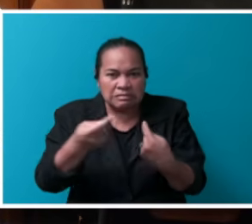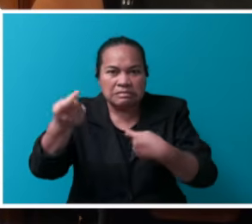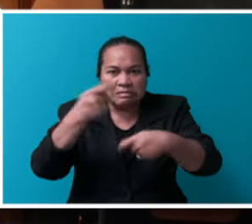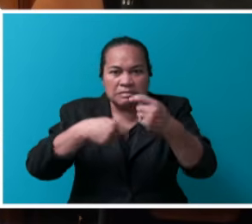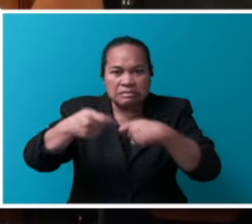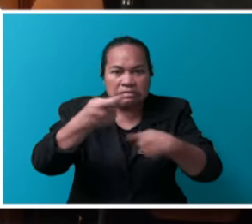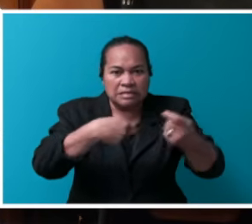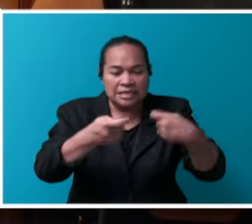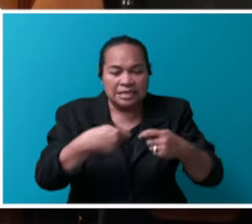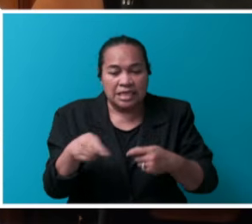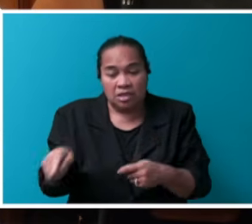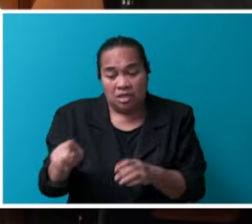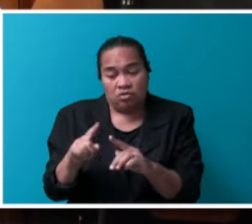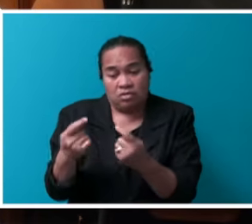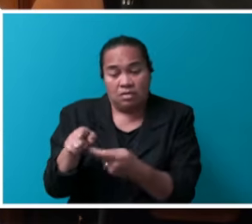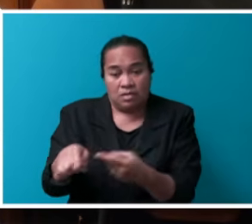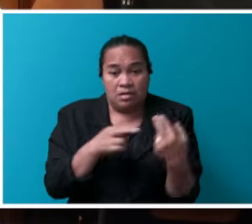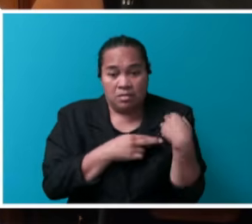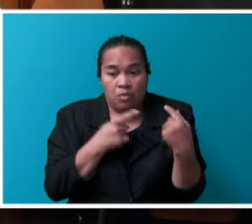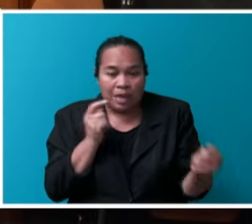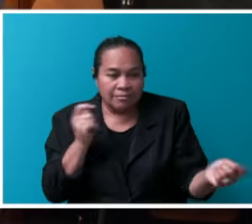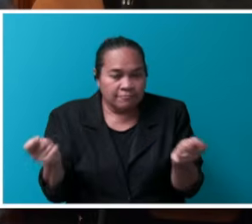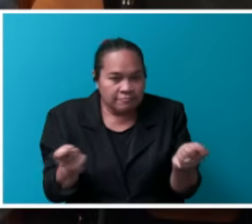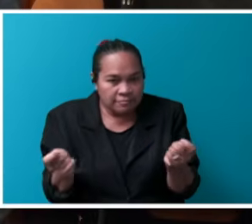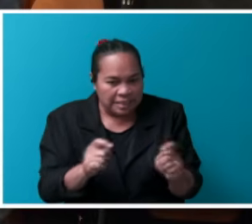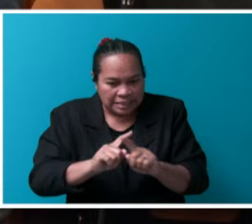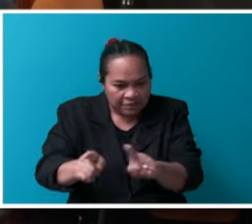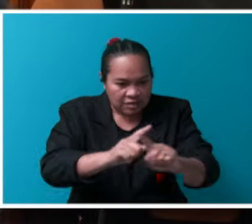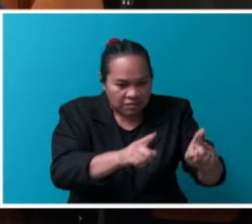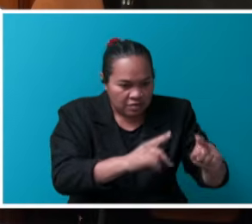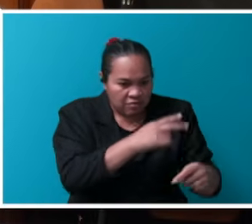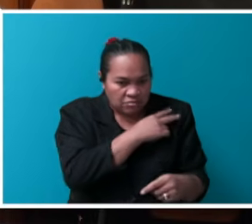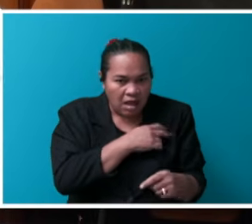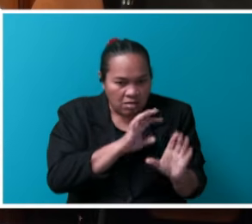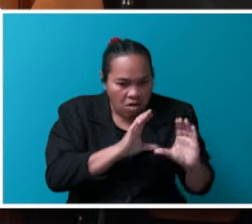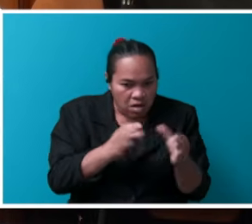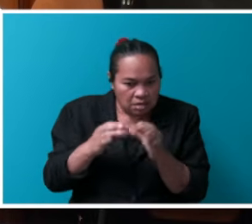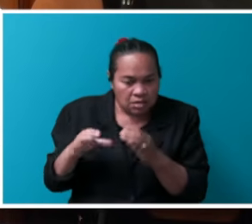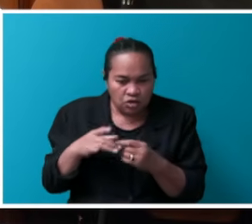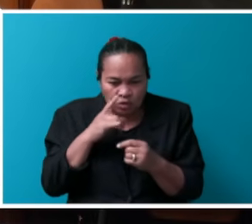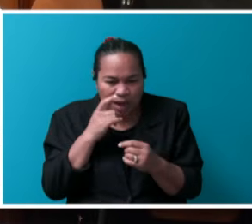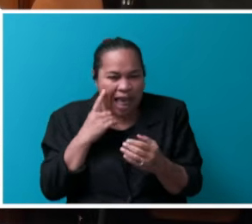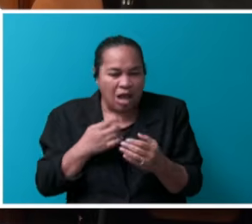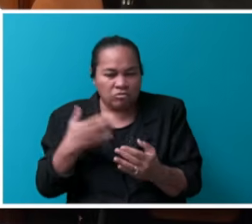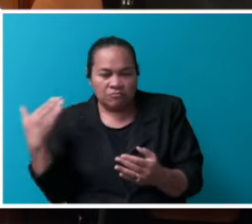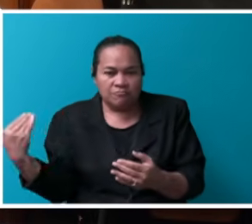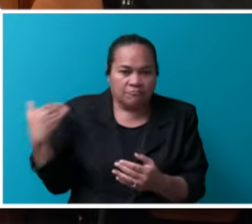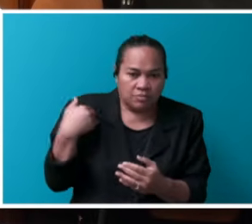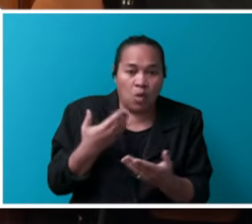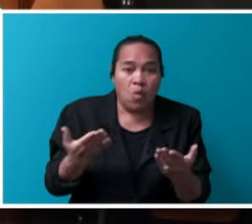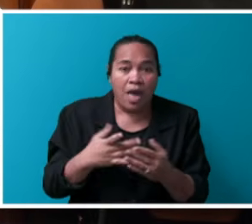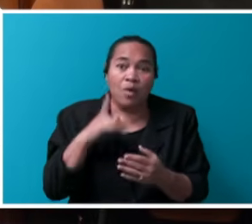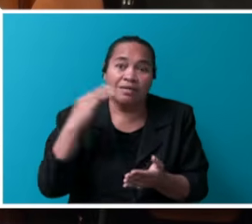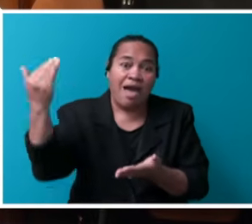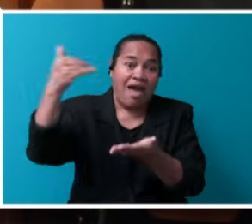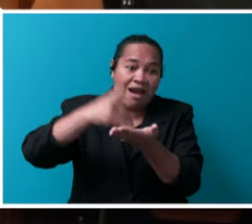Bureau will lead interagency coordination and enforcement efforts and will focus on intercepting narcotics at our borders, cracking down on